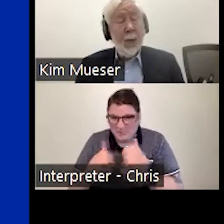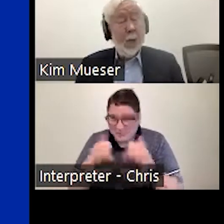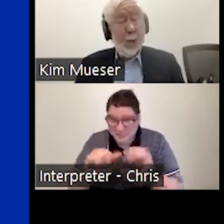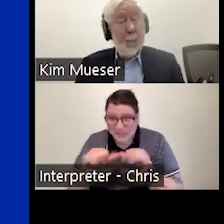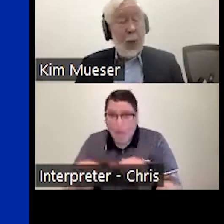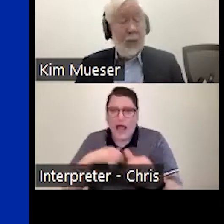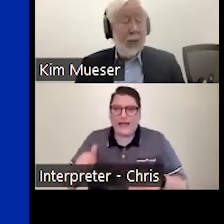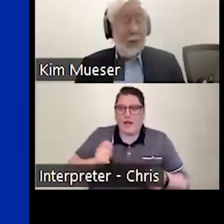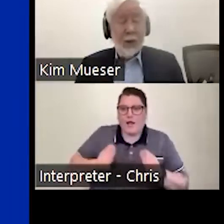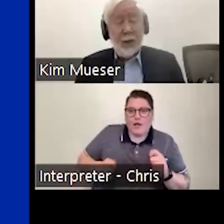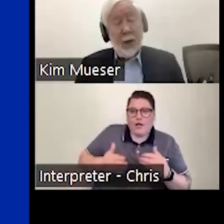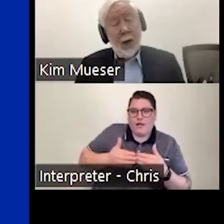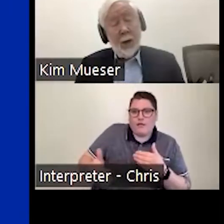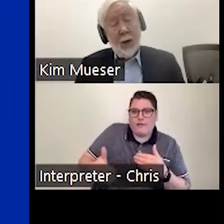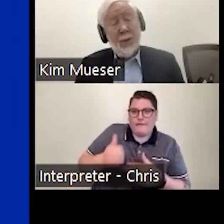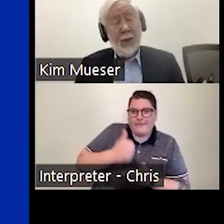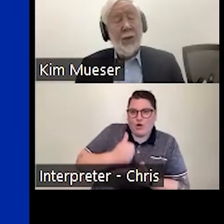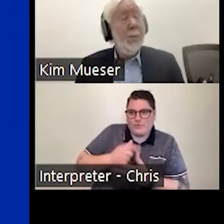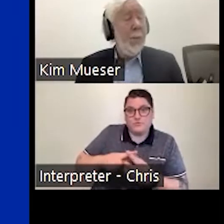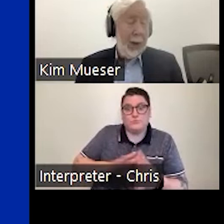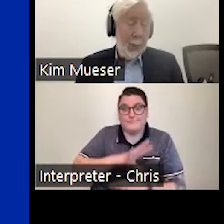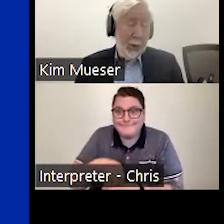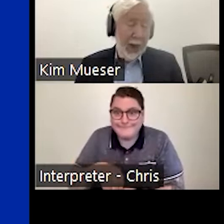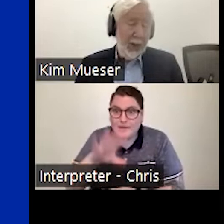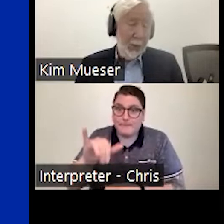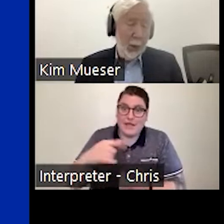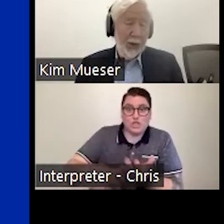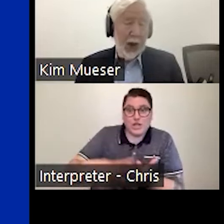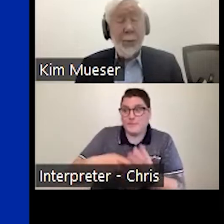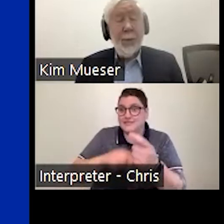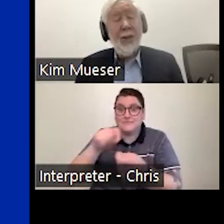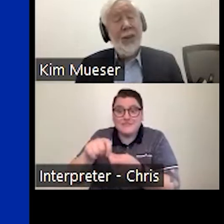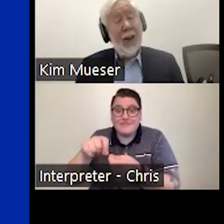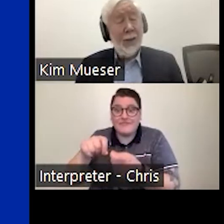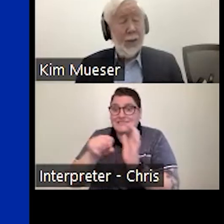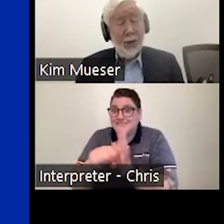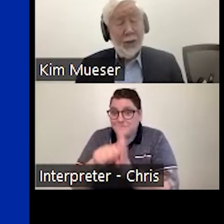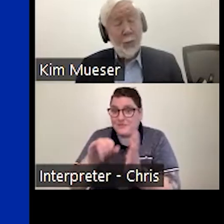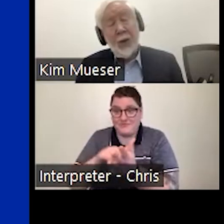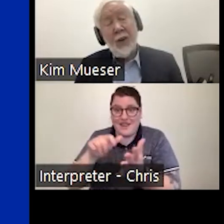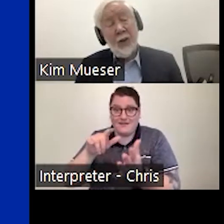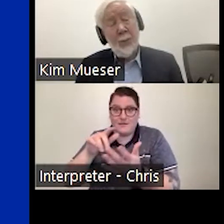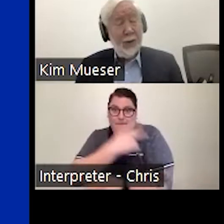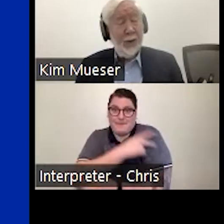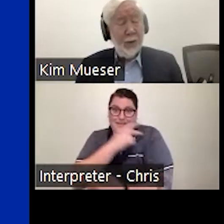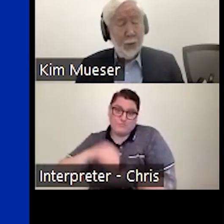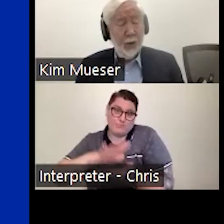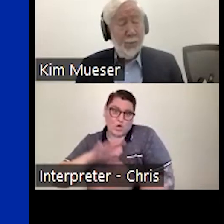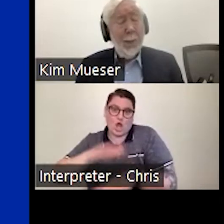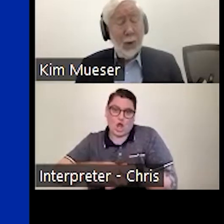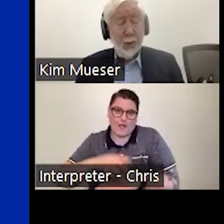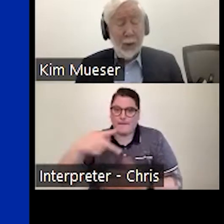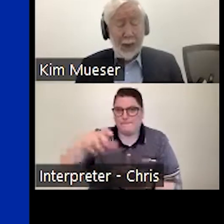therapy by discussing a particular symptom that a person has endorsed on the PCL, such as the recent experience of